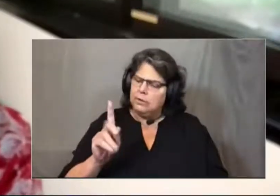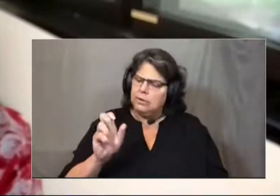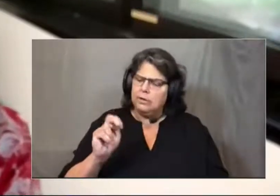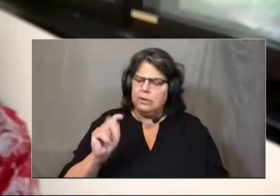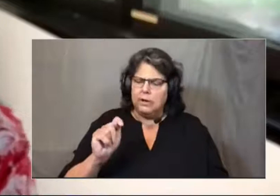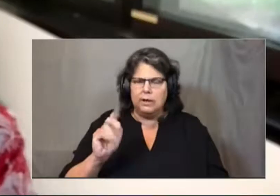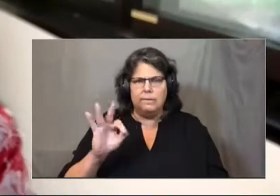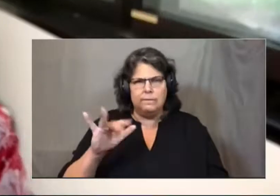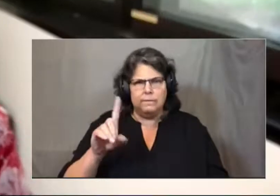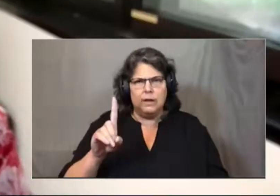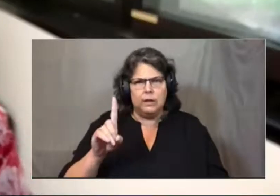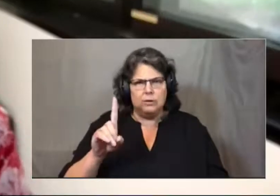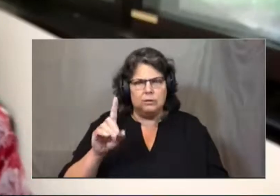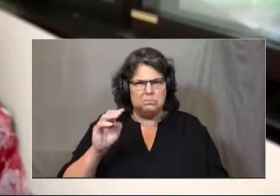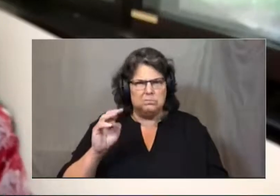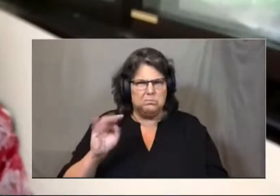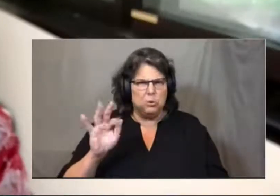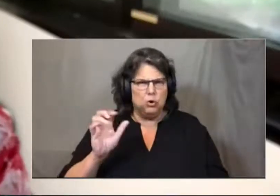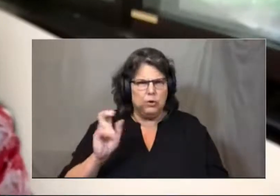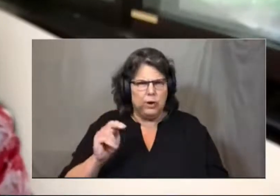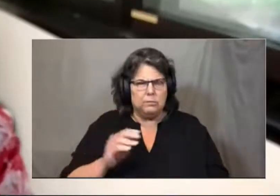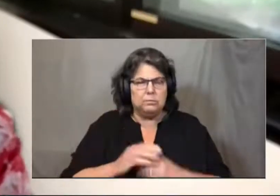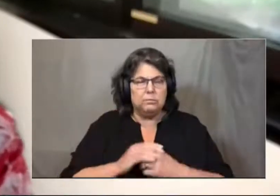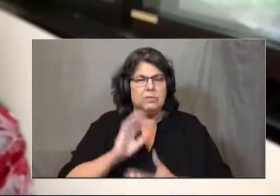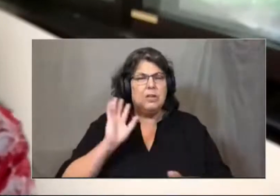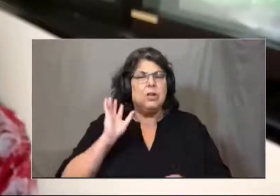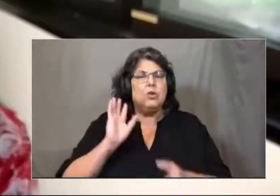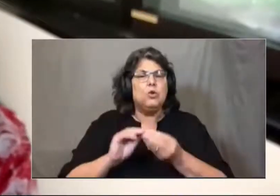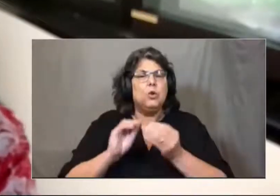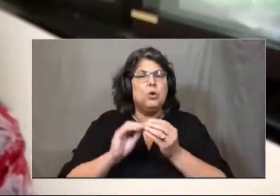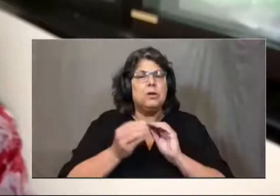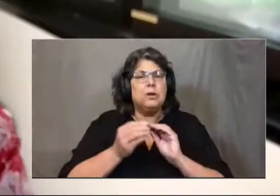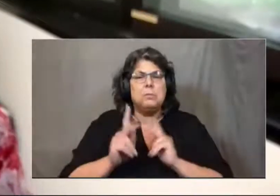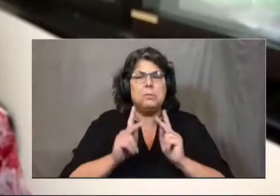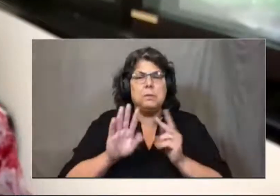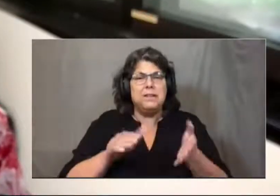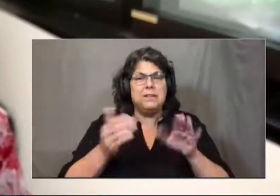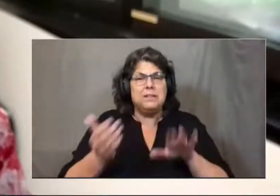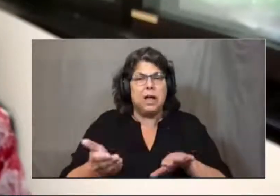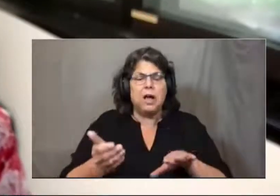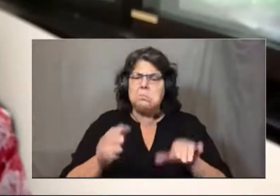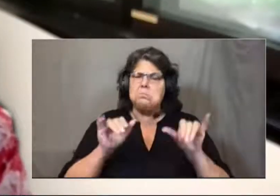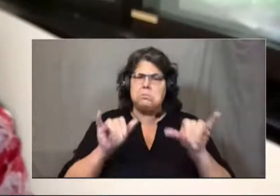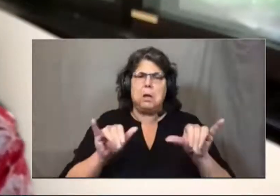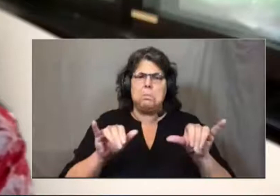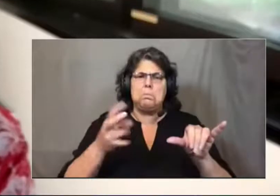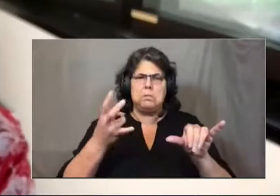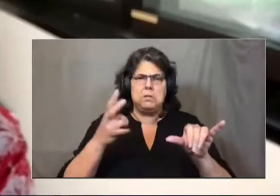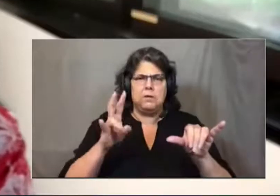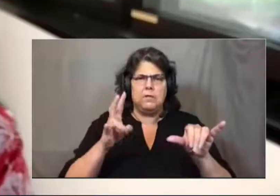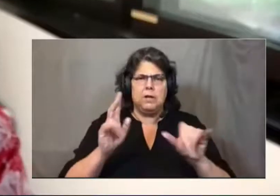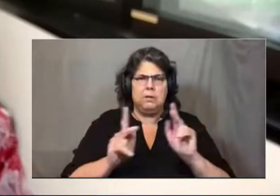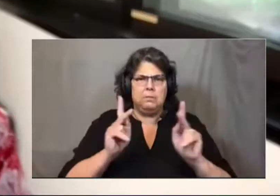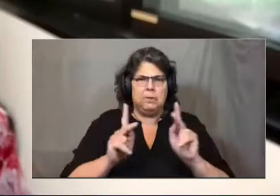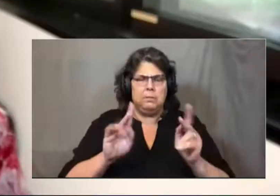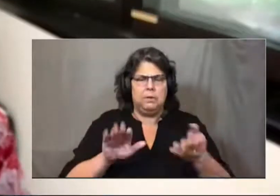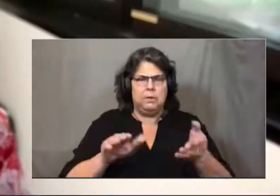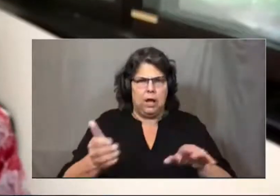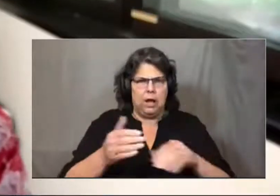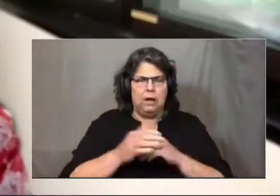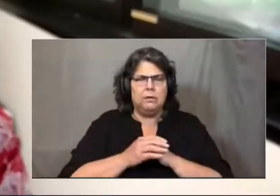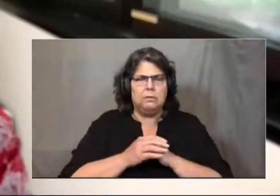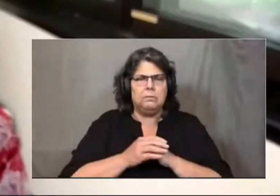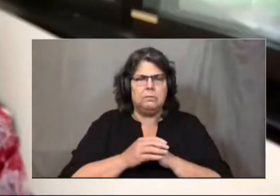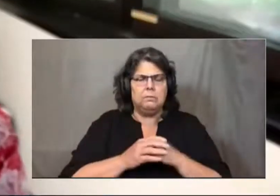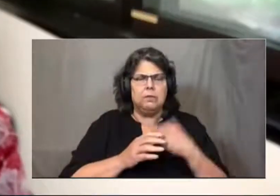Our total deaths in our county is still 17. 5 of them